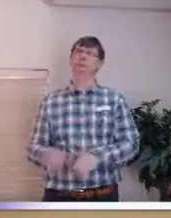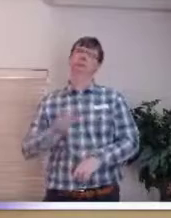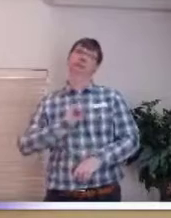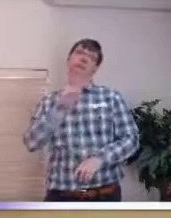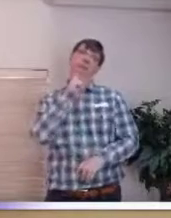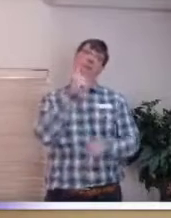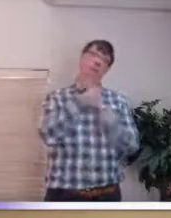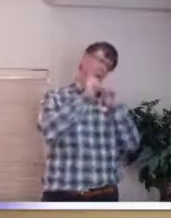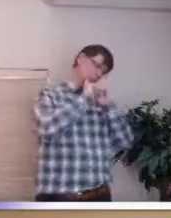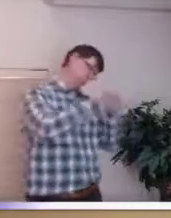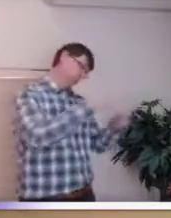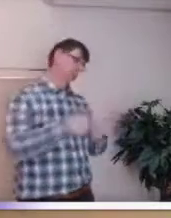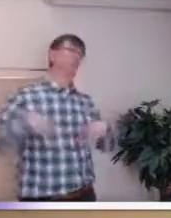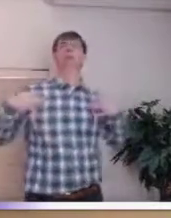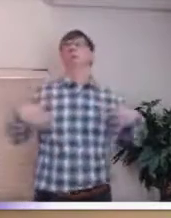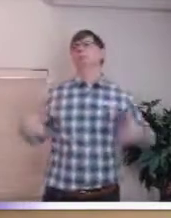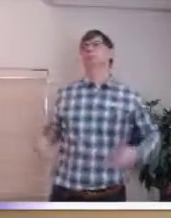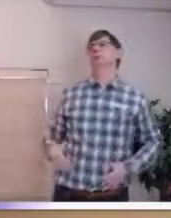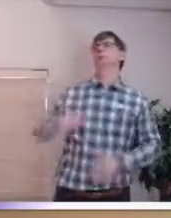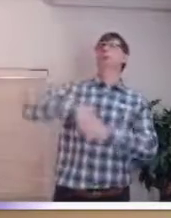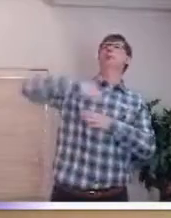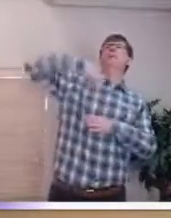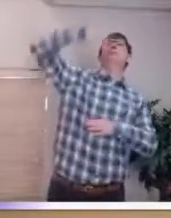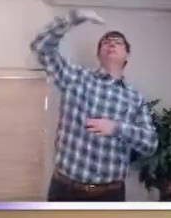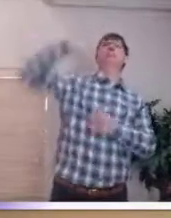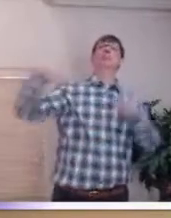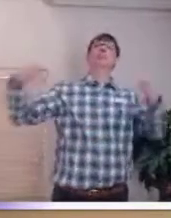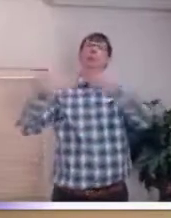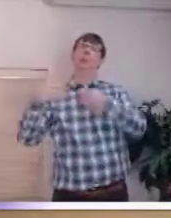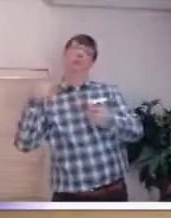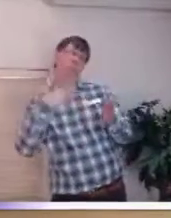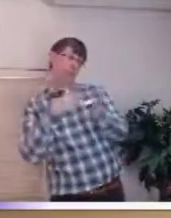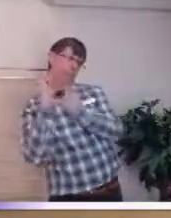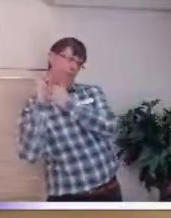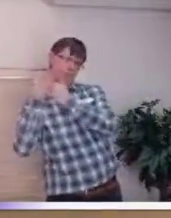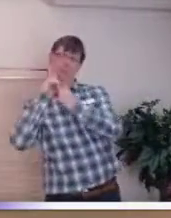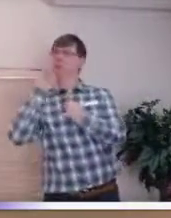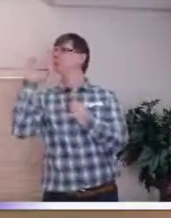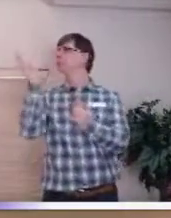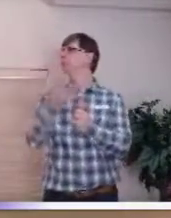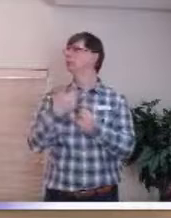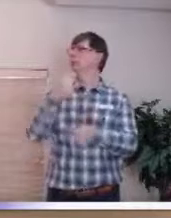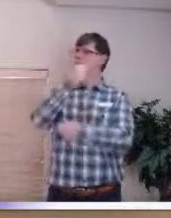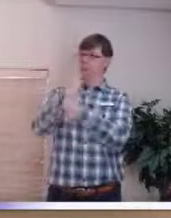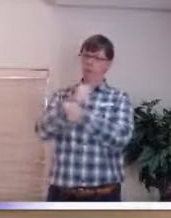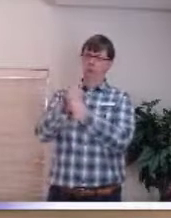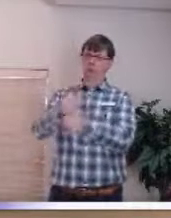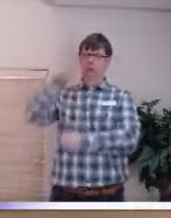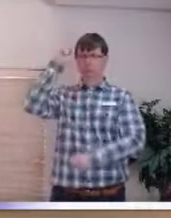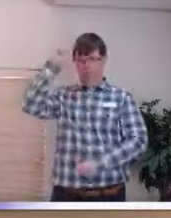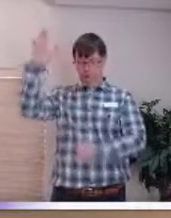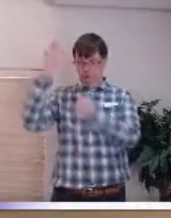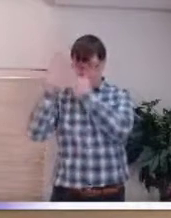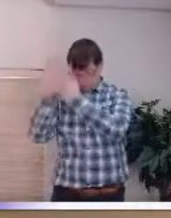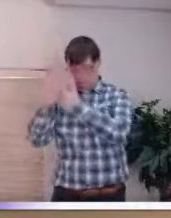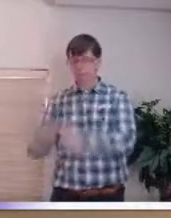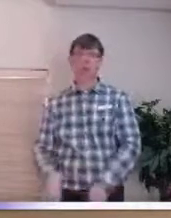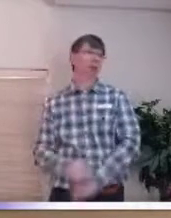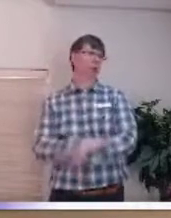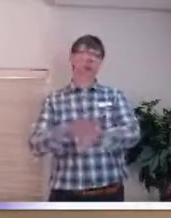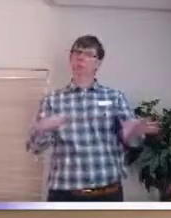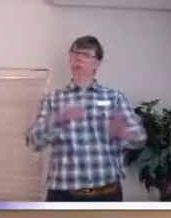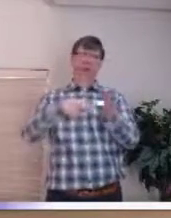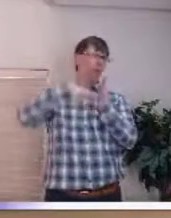Because I'm telling you, life is so much better with it. But you gotta work for it. It's